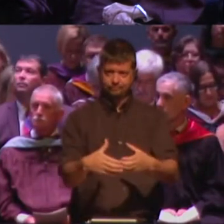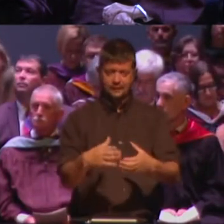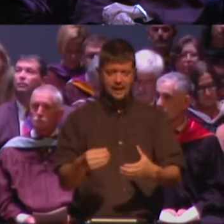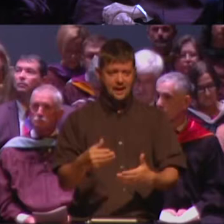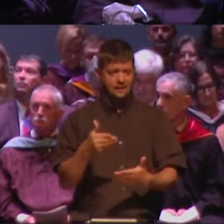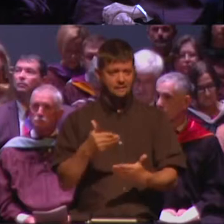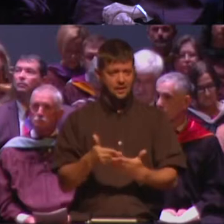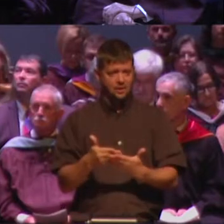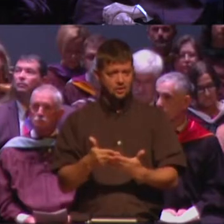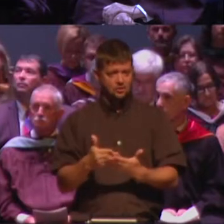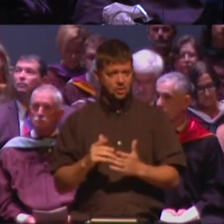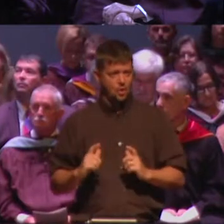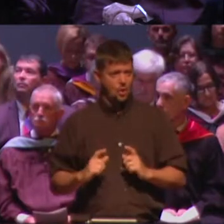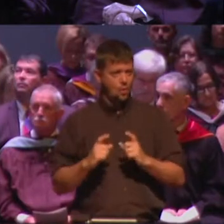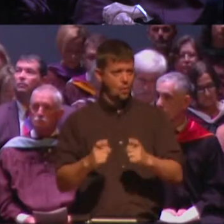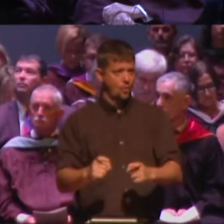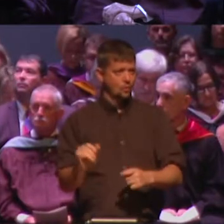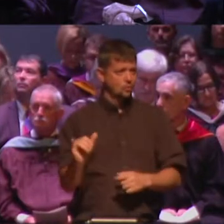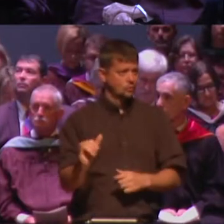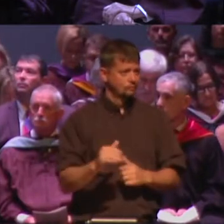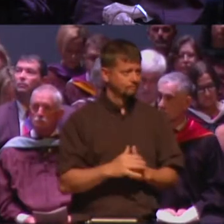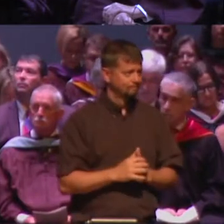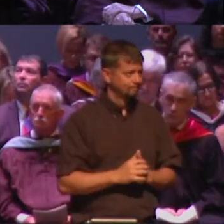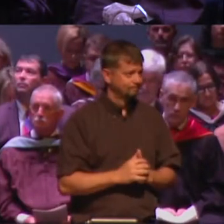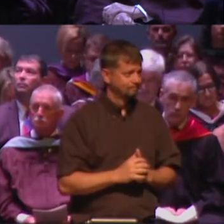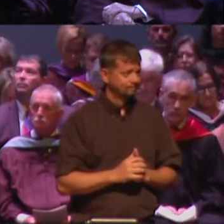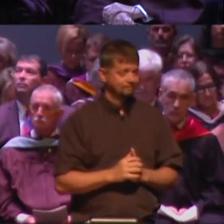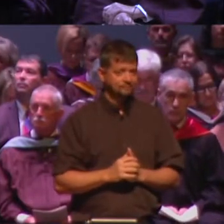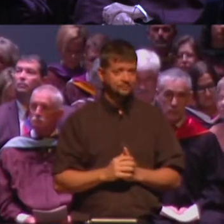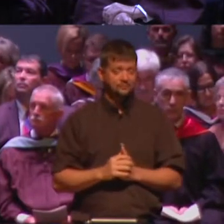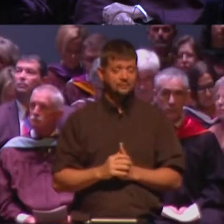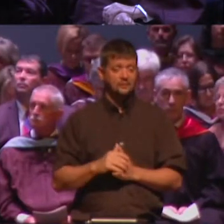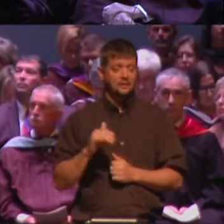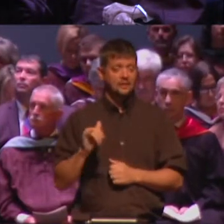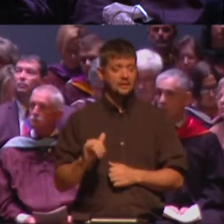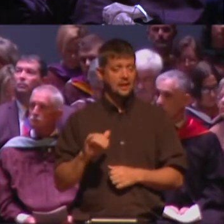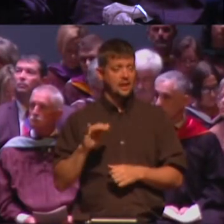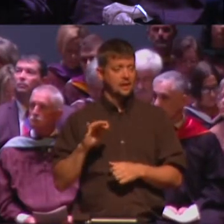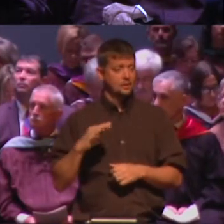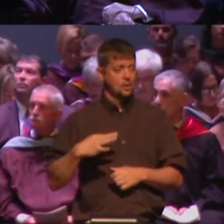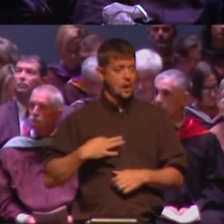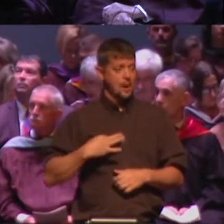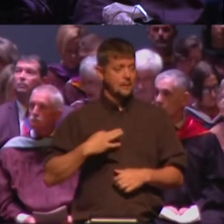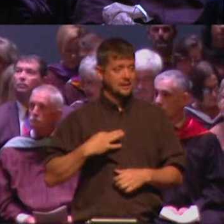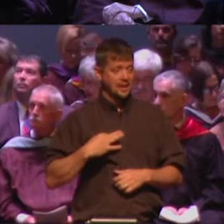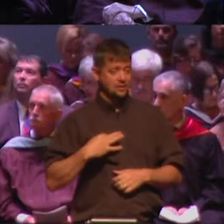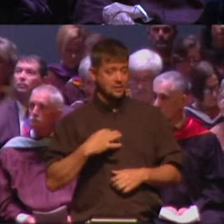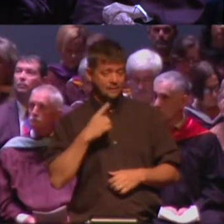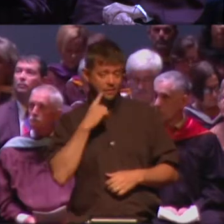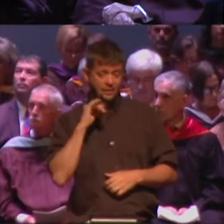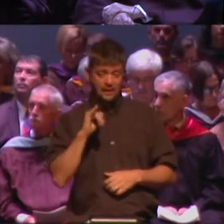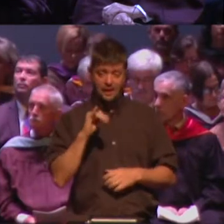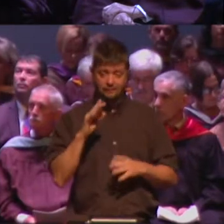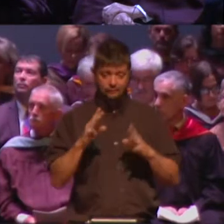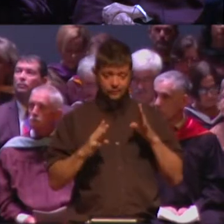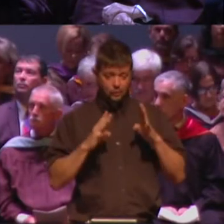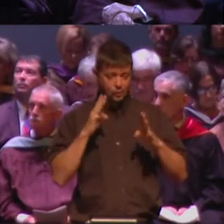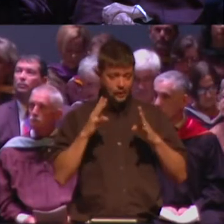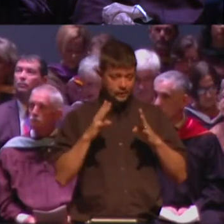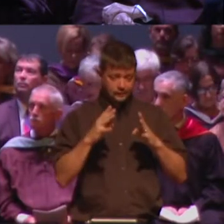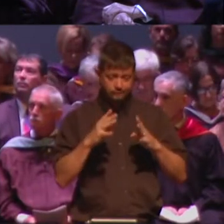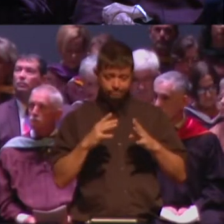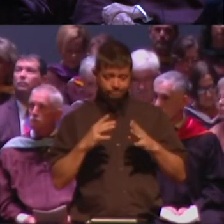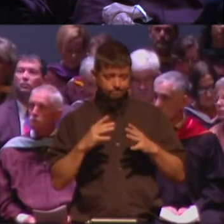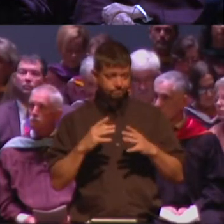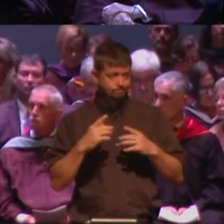by the Western Piedmont Foundation. The nomination and selection criteria includes creating effective